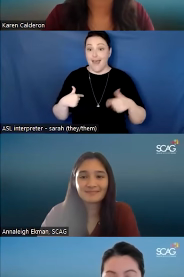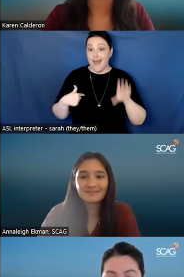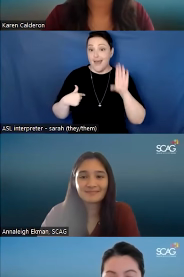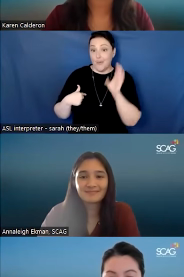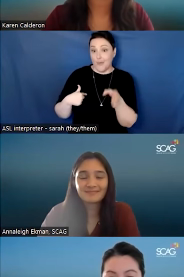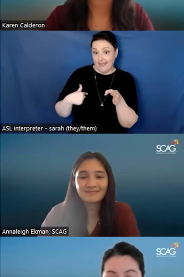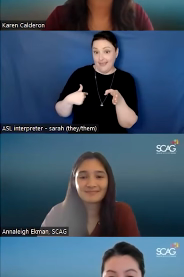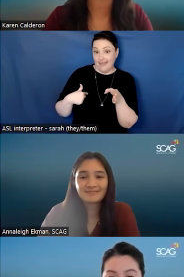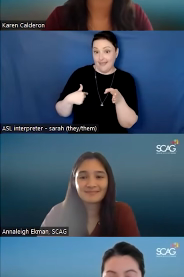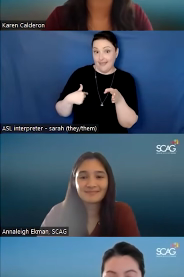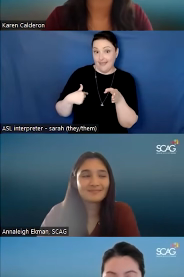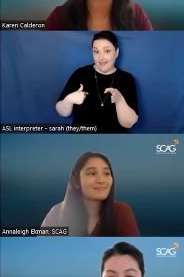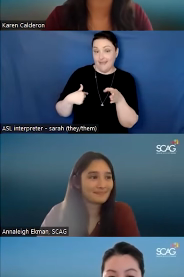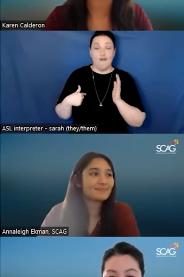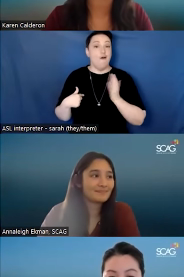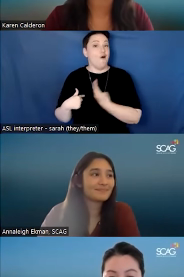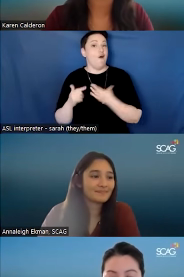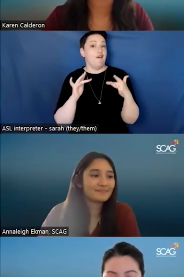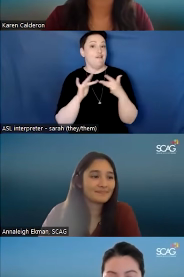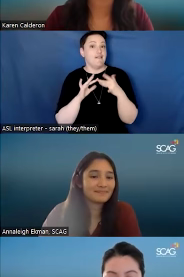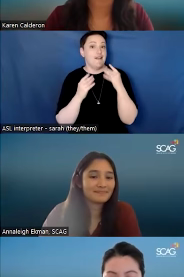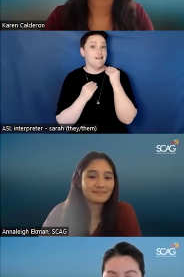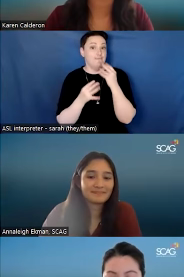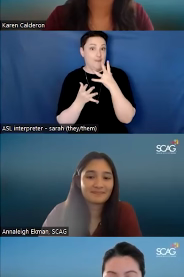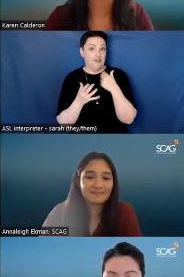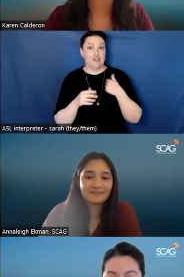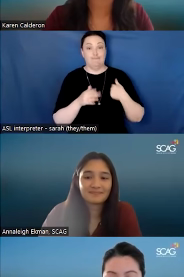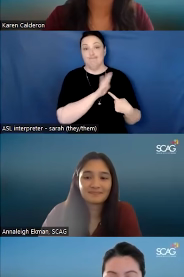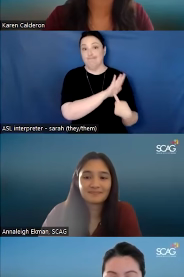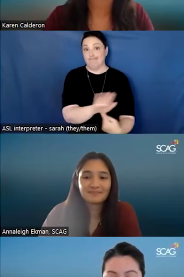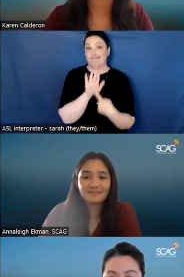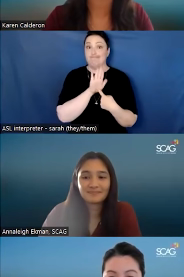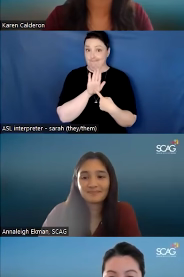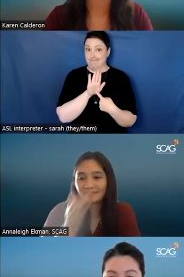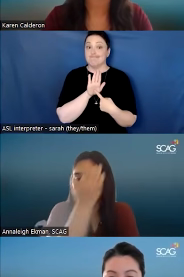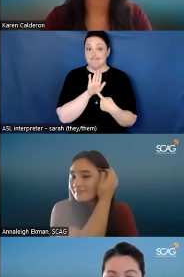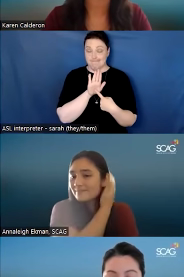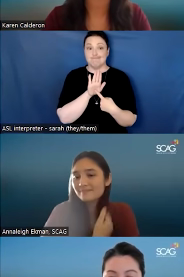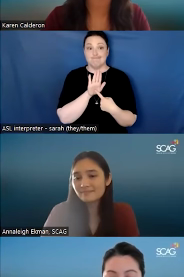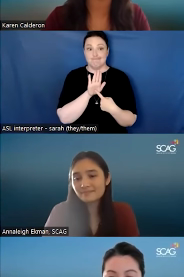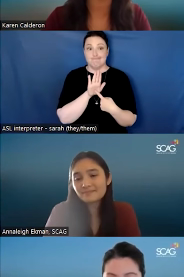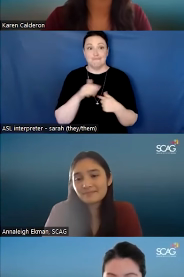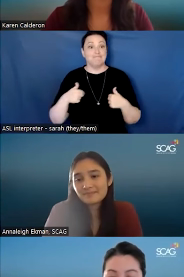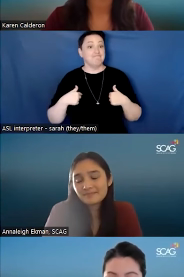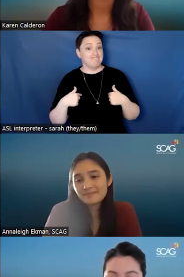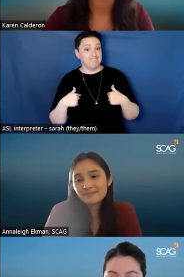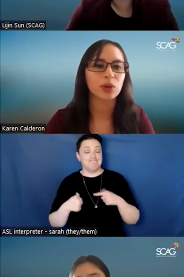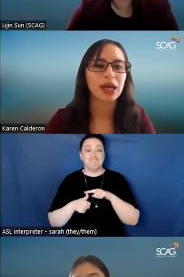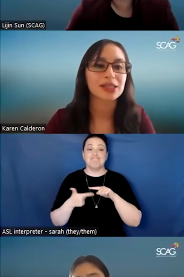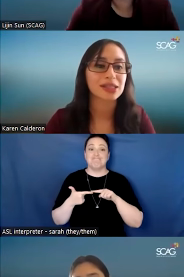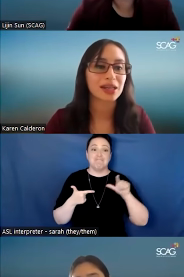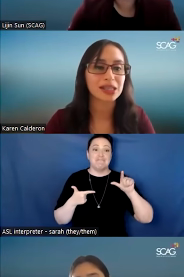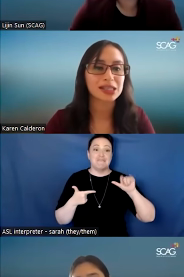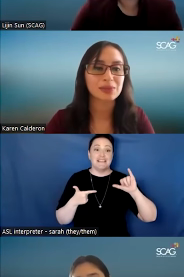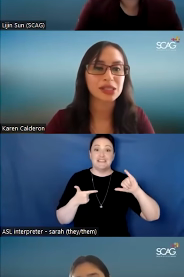leave our contact info up on the screen for Legion, Annalie, and myself. If you would